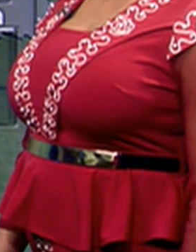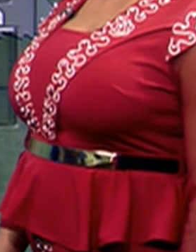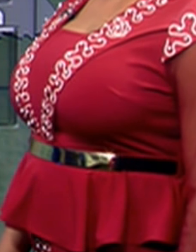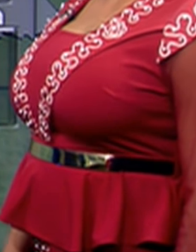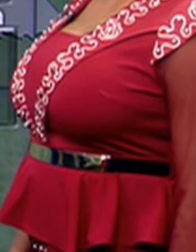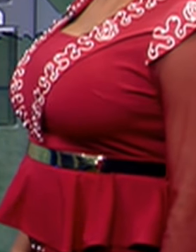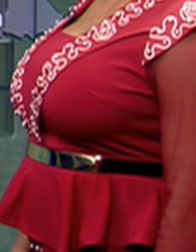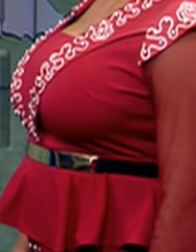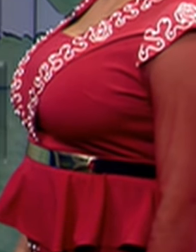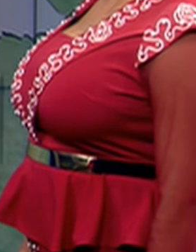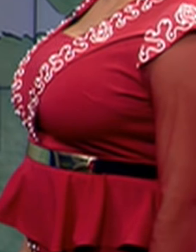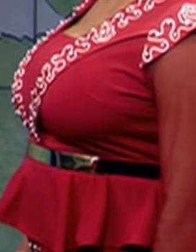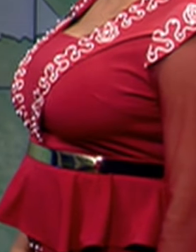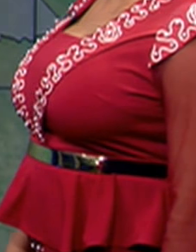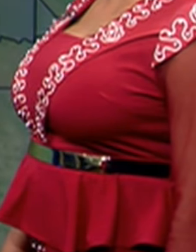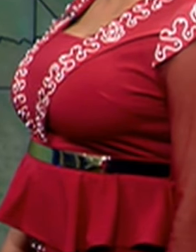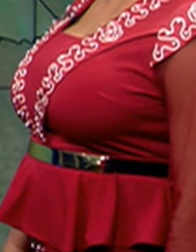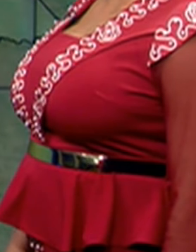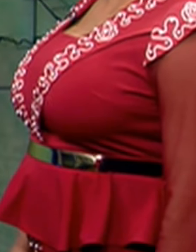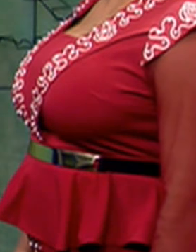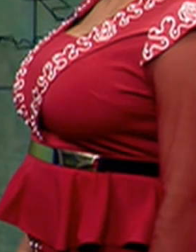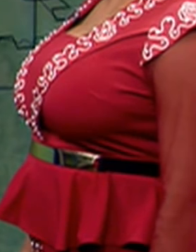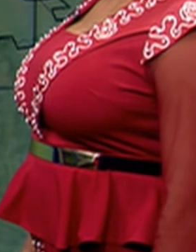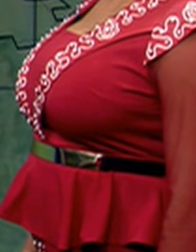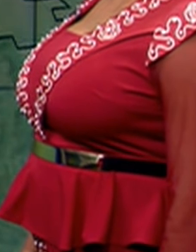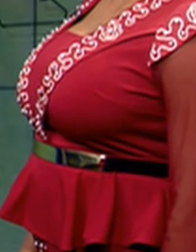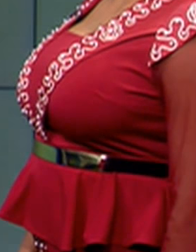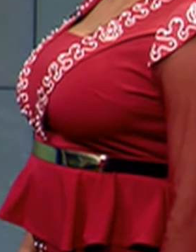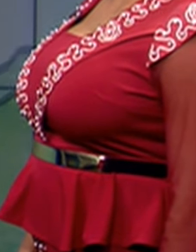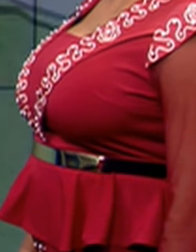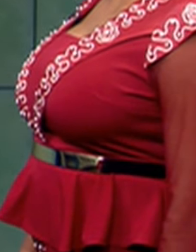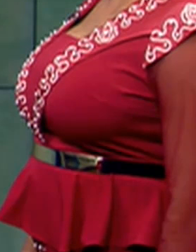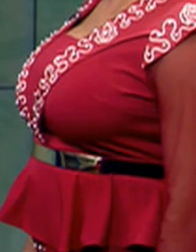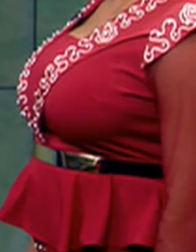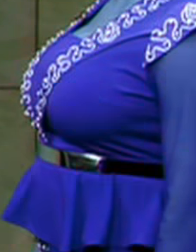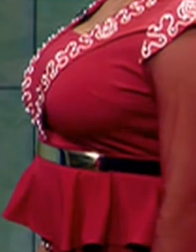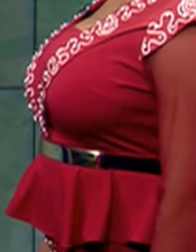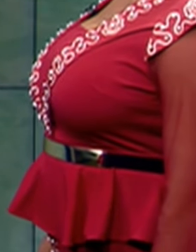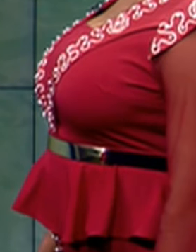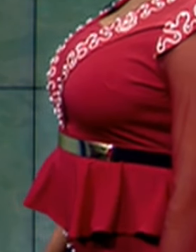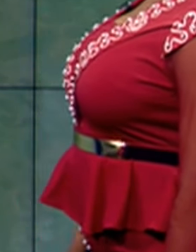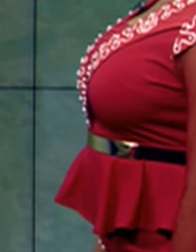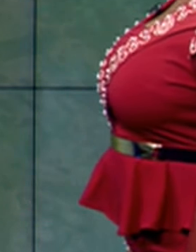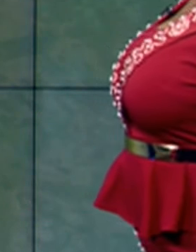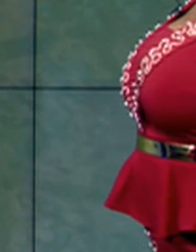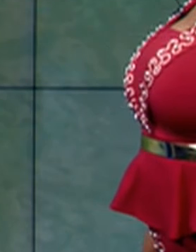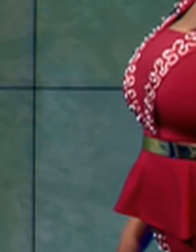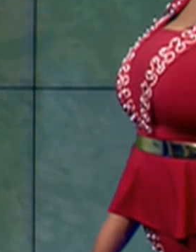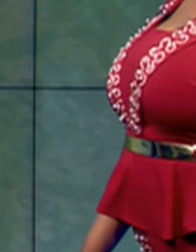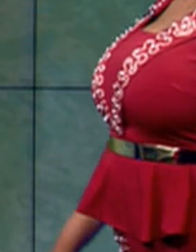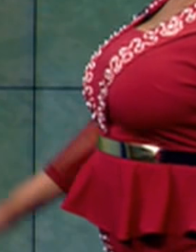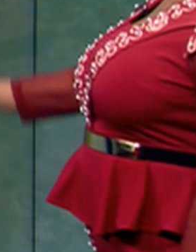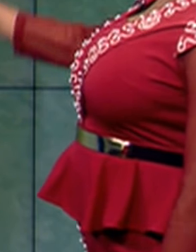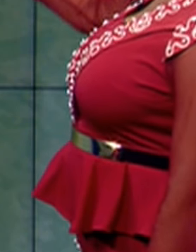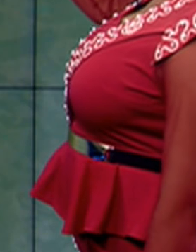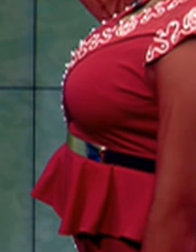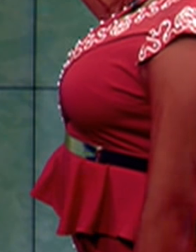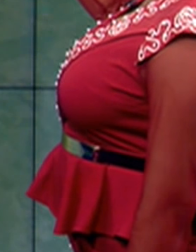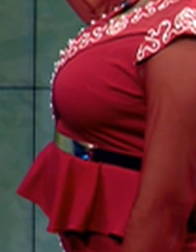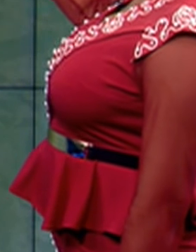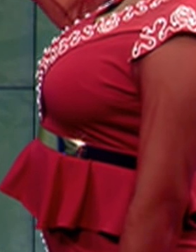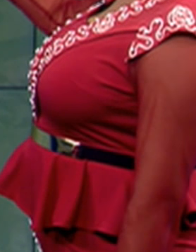Polokwane le Seshego 25 Mosina ka tše 28 go provinceng ya Mpumalanga go sasa le gona go itemogela gore go tla bo go ntse go ruthetše